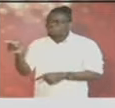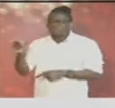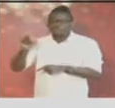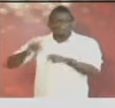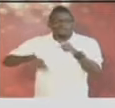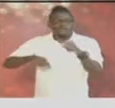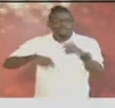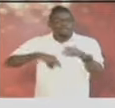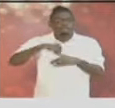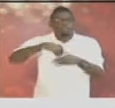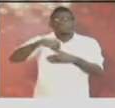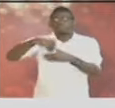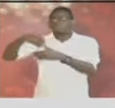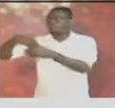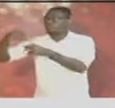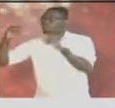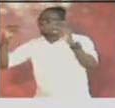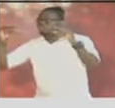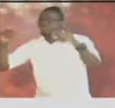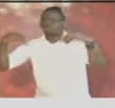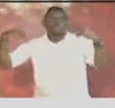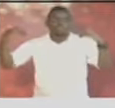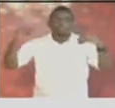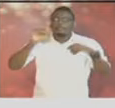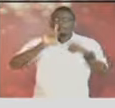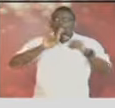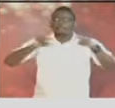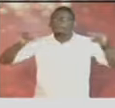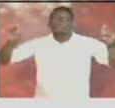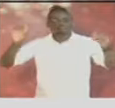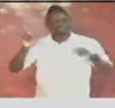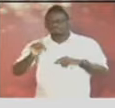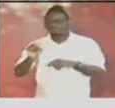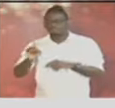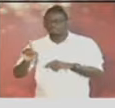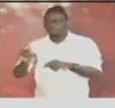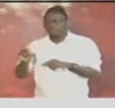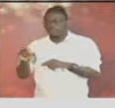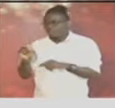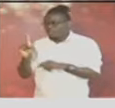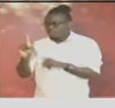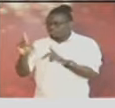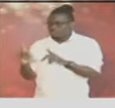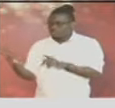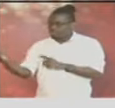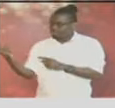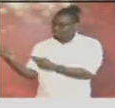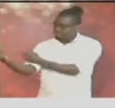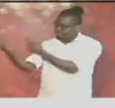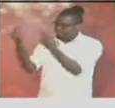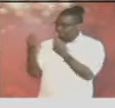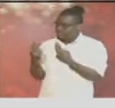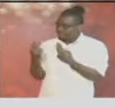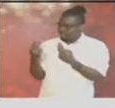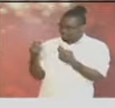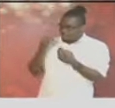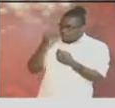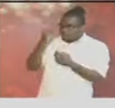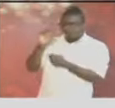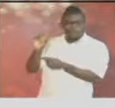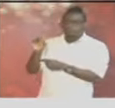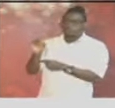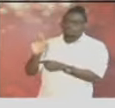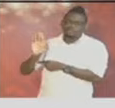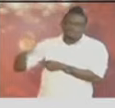hygiene precautions should be practiced, the washing of hands, both when you're interacting with things in the household, surfaces, etc., as well as when